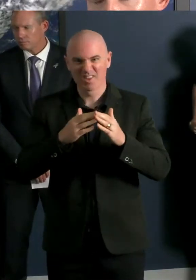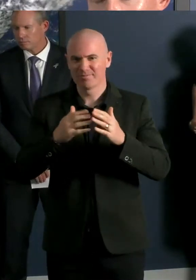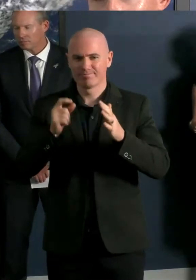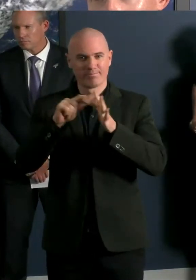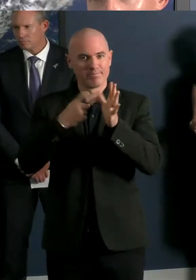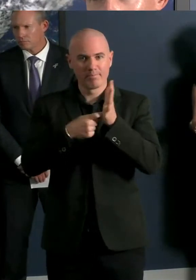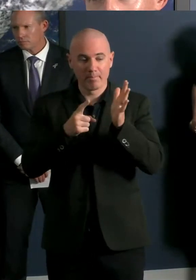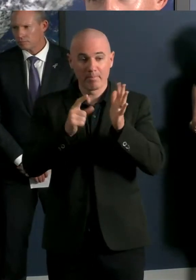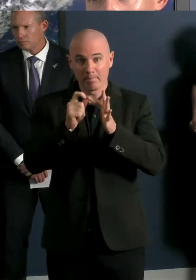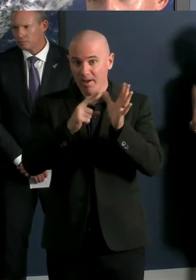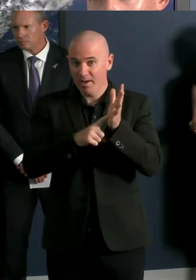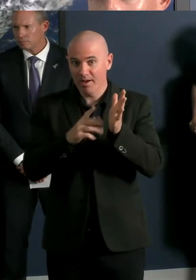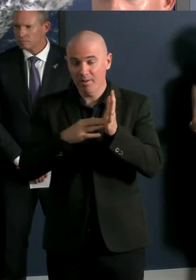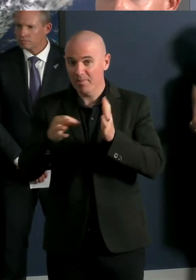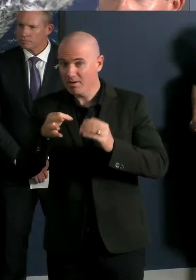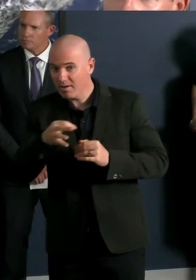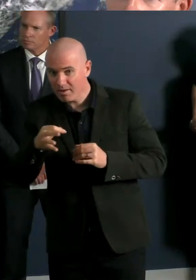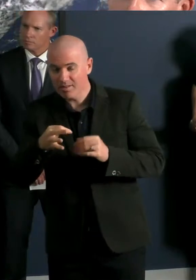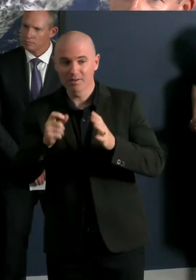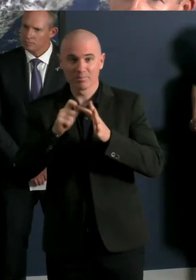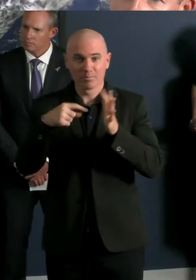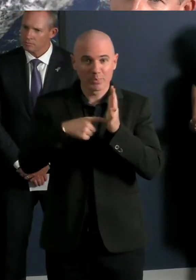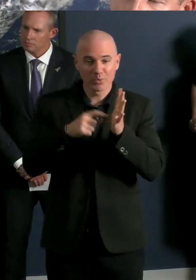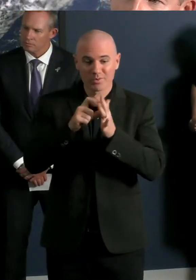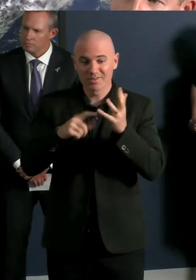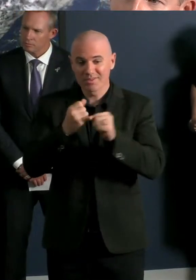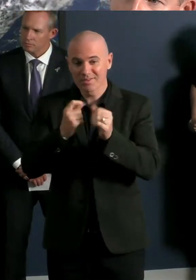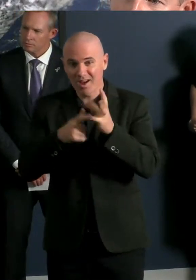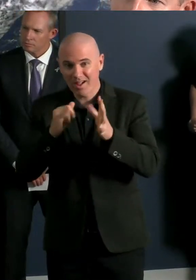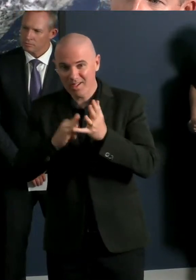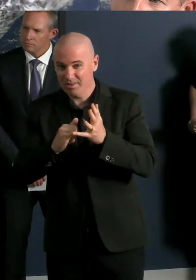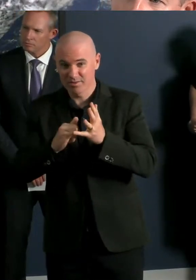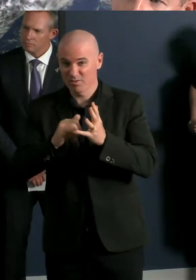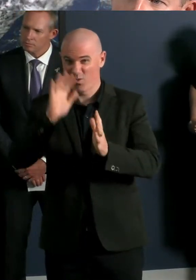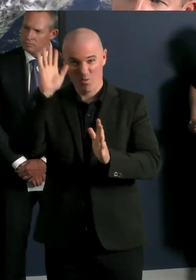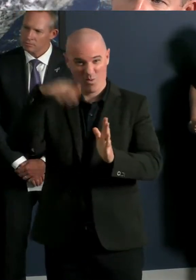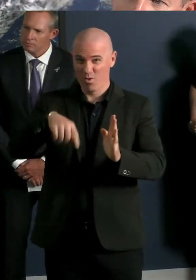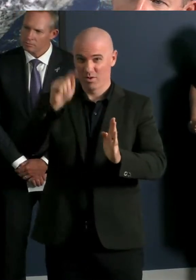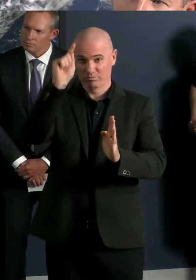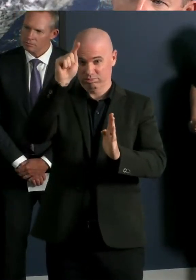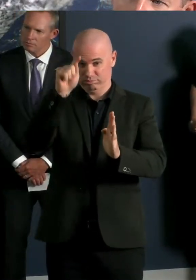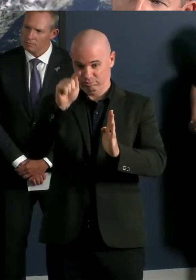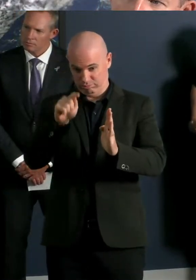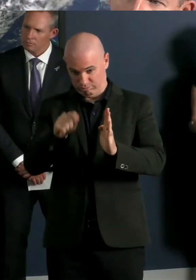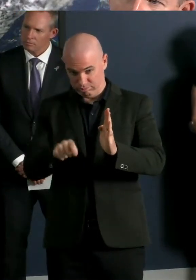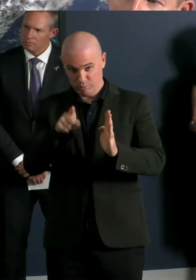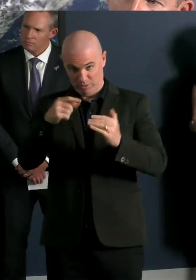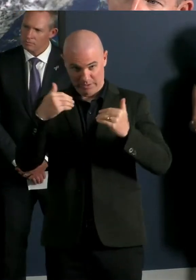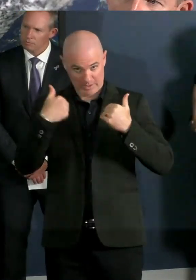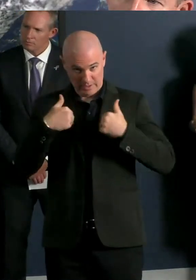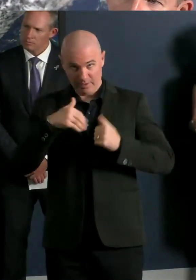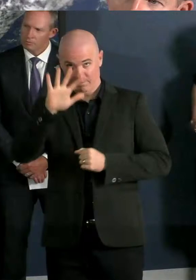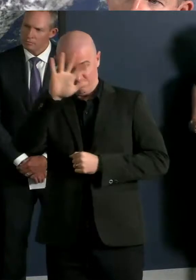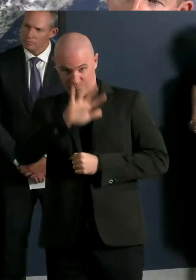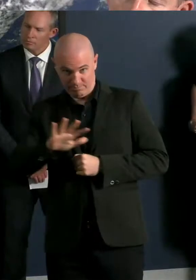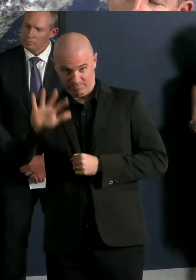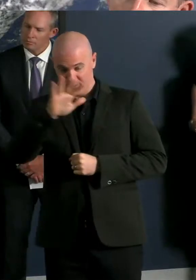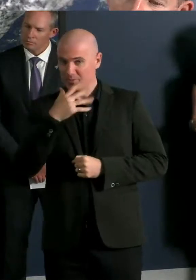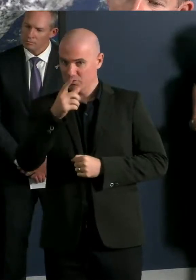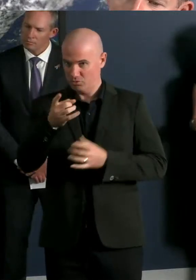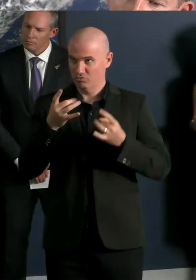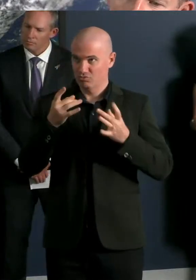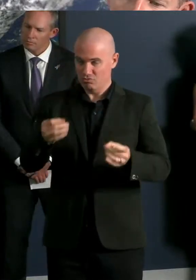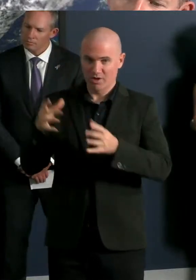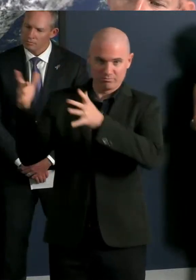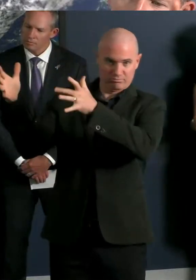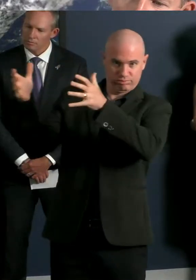in any of those regions, you need to be ready for a cyclone to cross the coast sometime tomorrow. Destructive wind